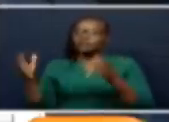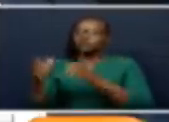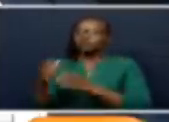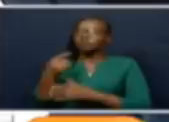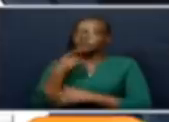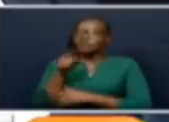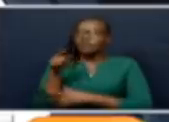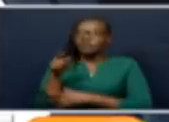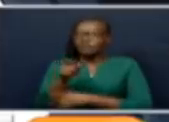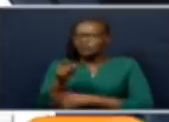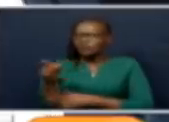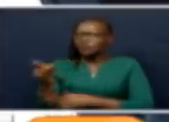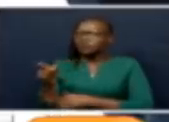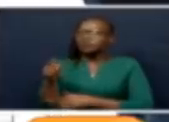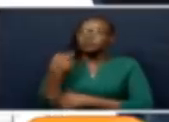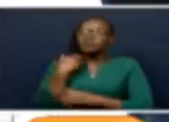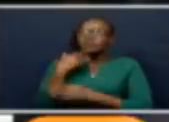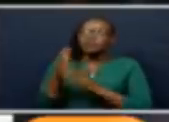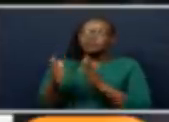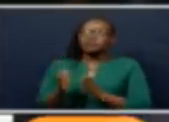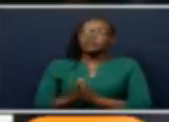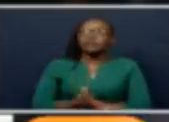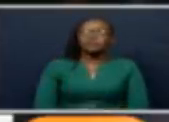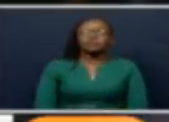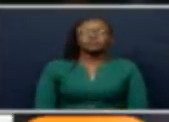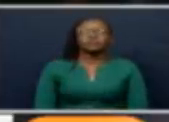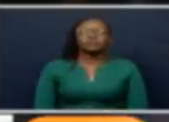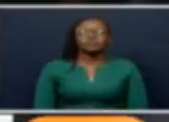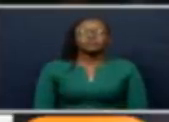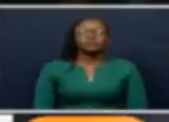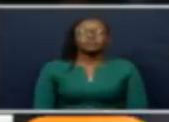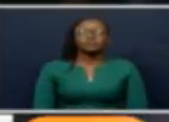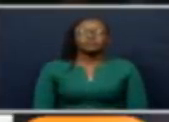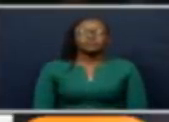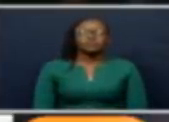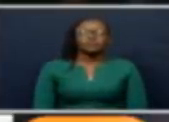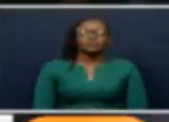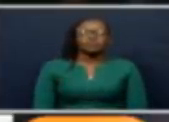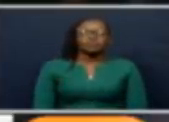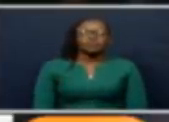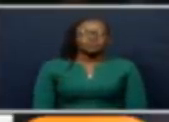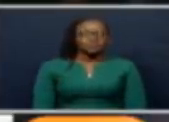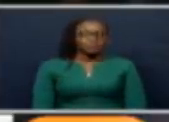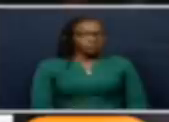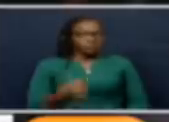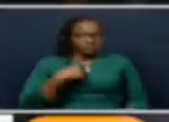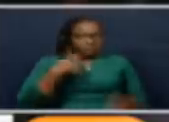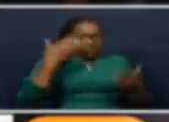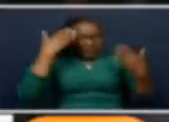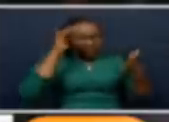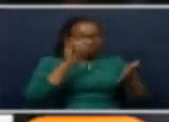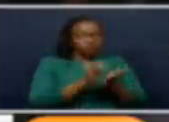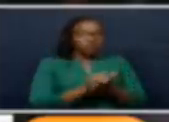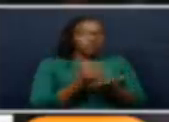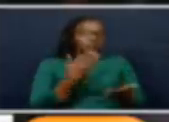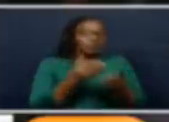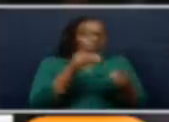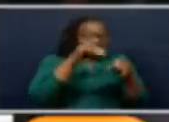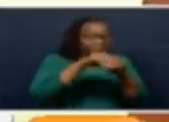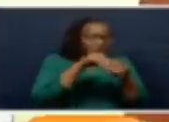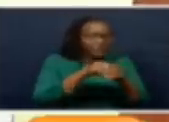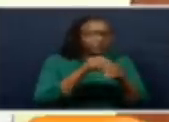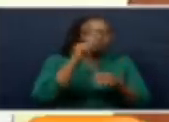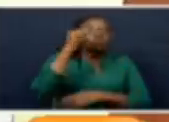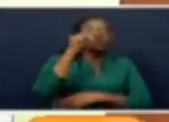traitors. Miguna? Yes. I don't know. That is their inside politics of trying to undo one another. Competition